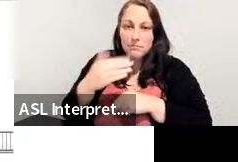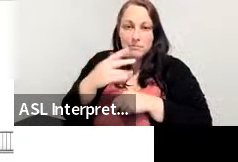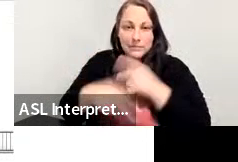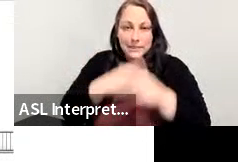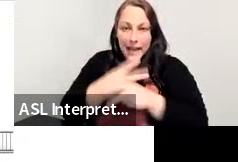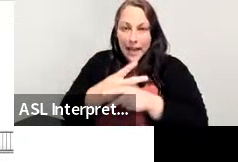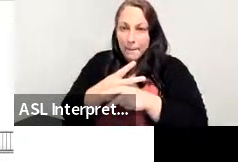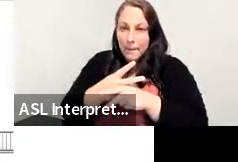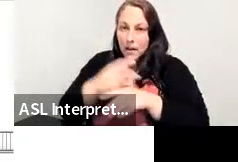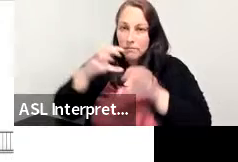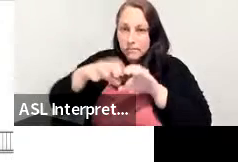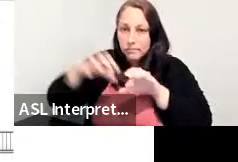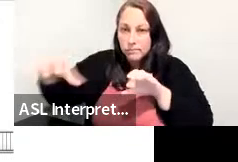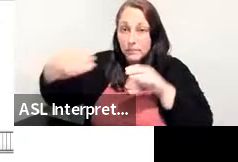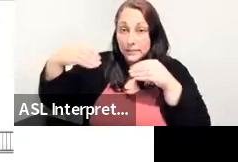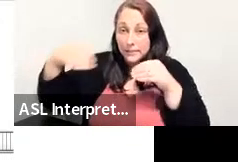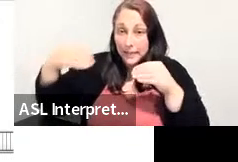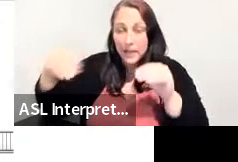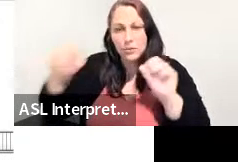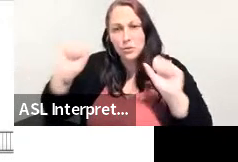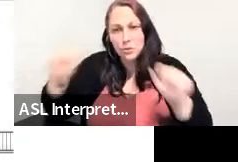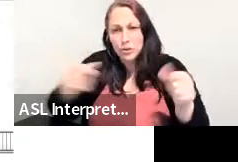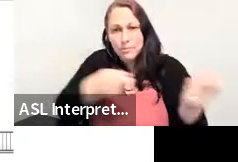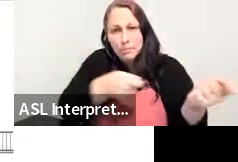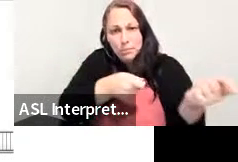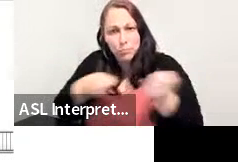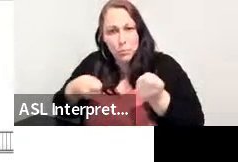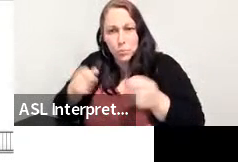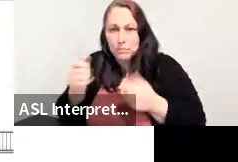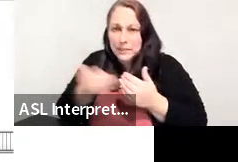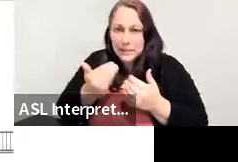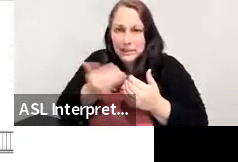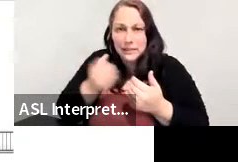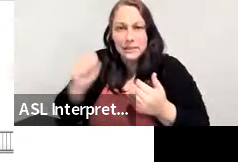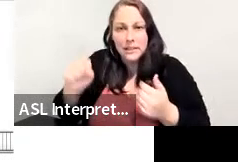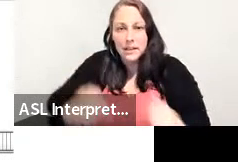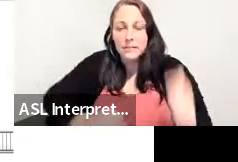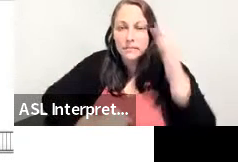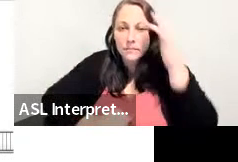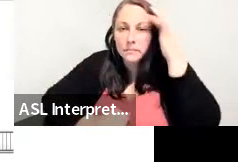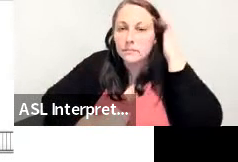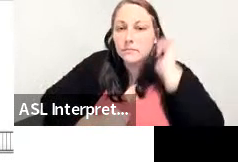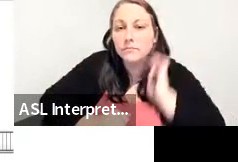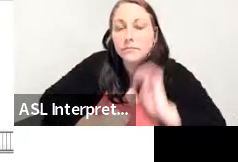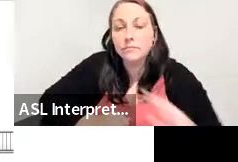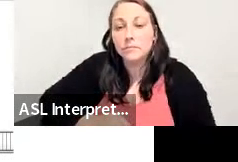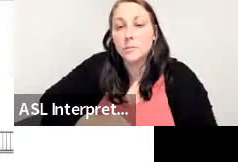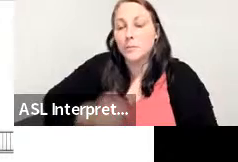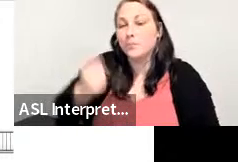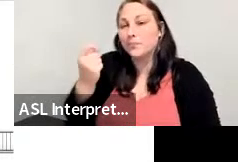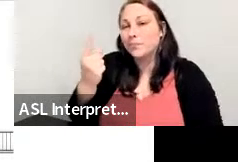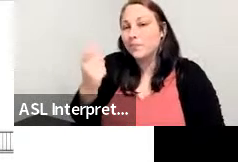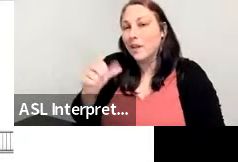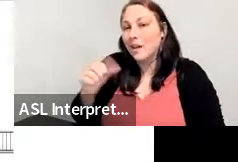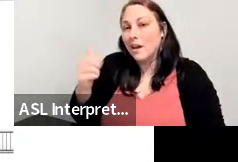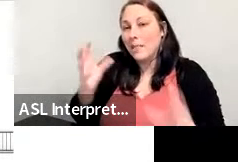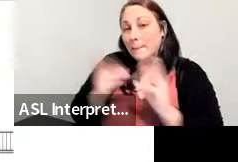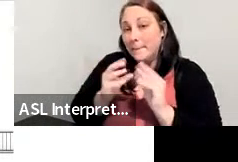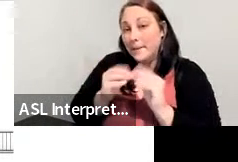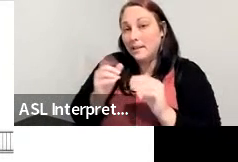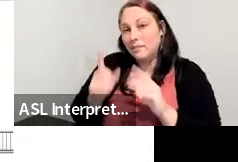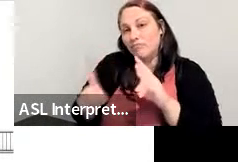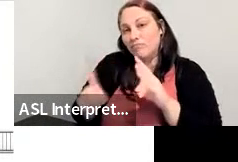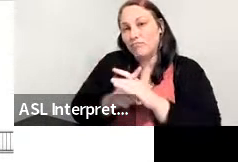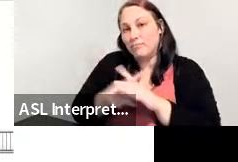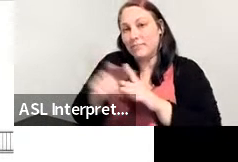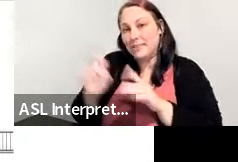that. Yeah, and I think just to point out, this was something that came up in the meeting the other day. You know, we did a bunch of sun studies, and yes, we